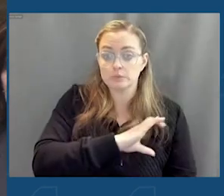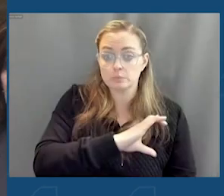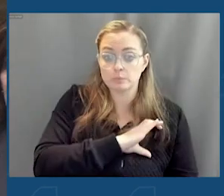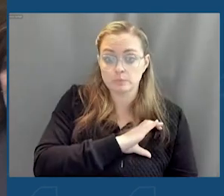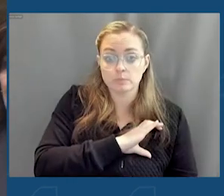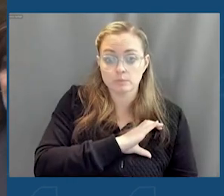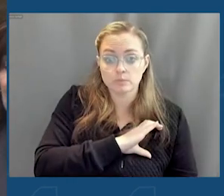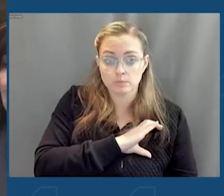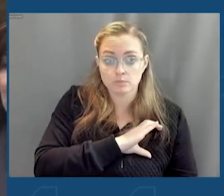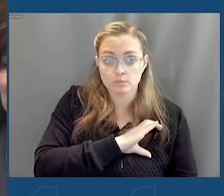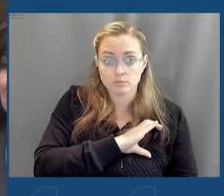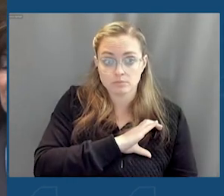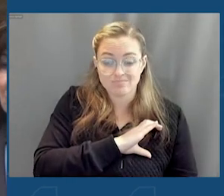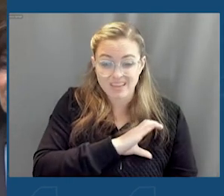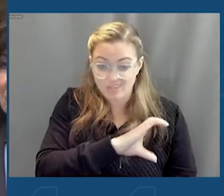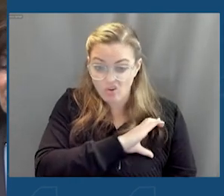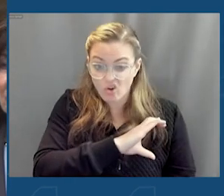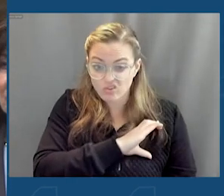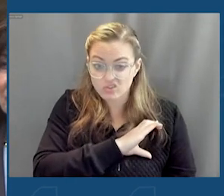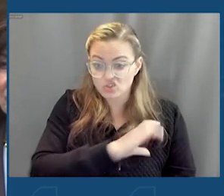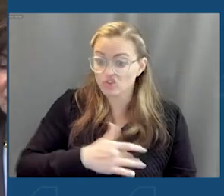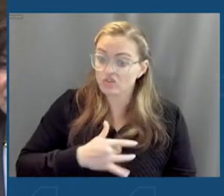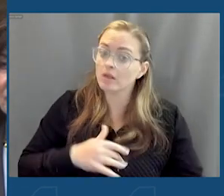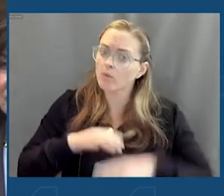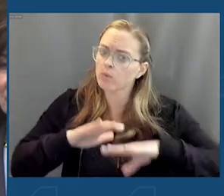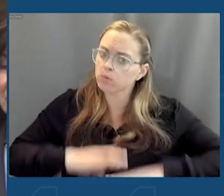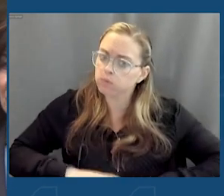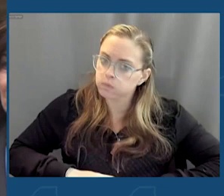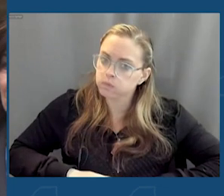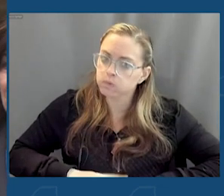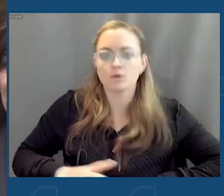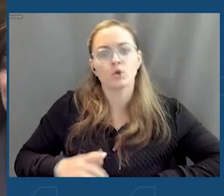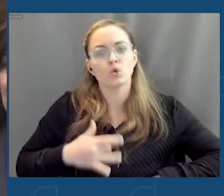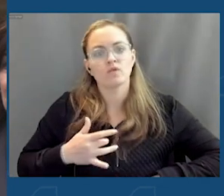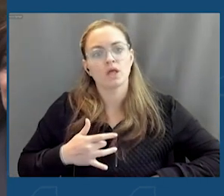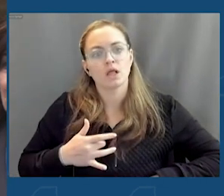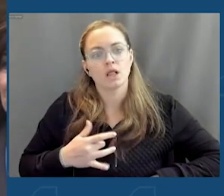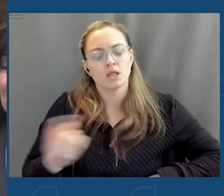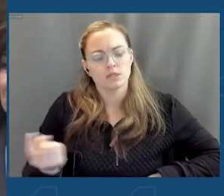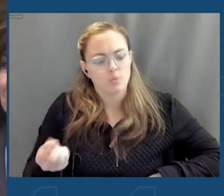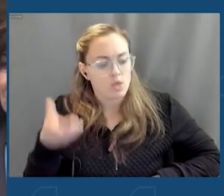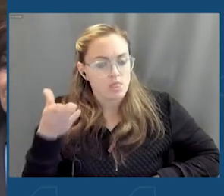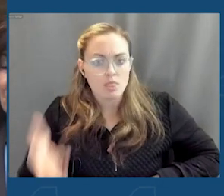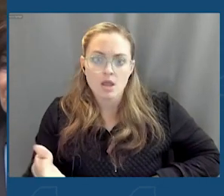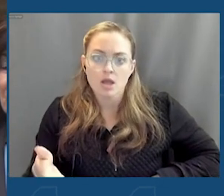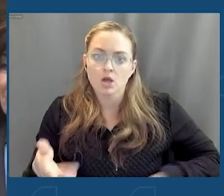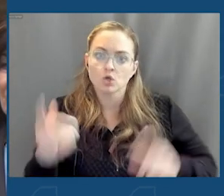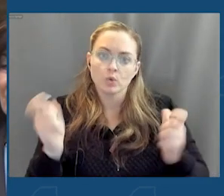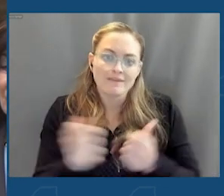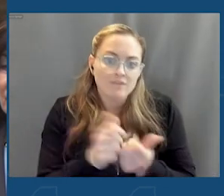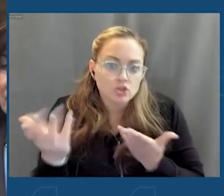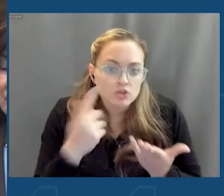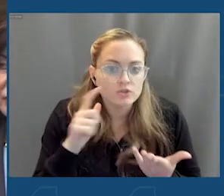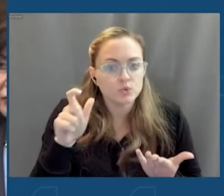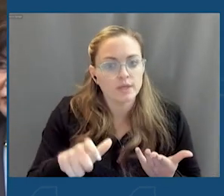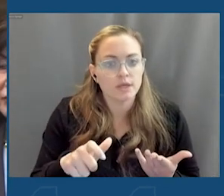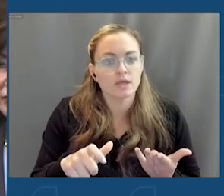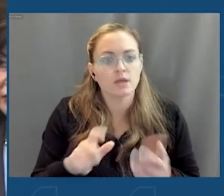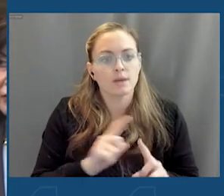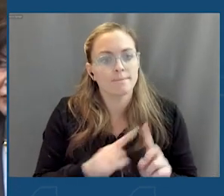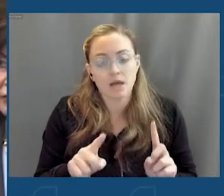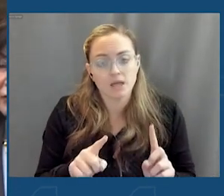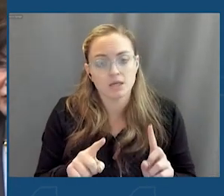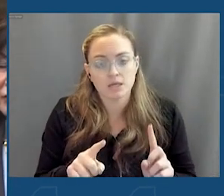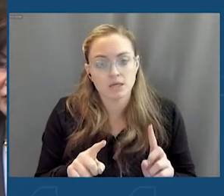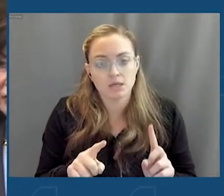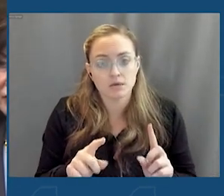That uniform officer brings you a level of calmness. You feel as though there's someone there to give you the service that you need. But we went beyond